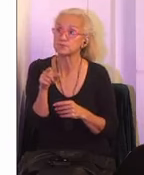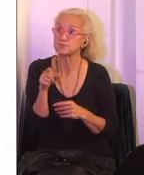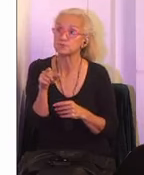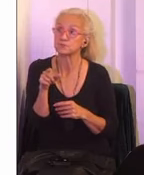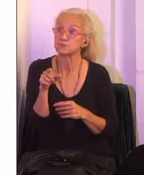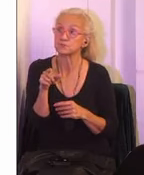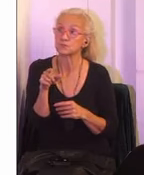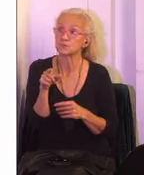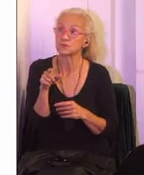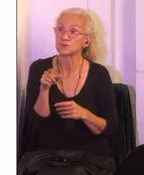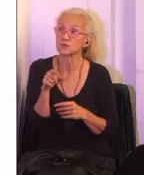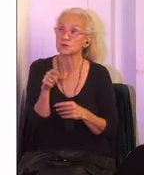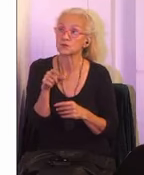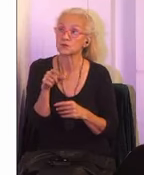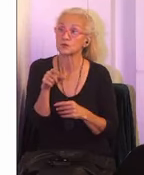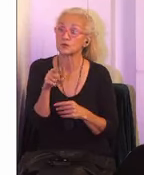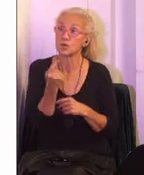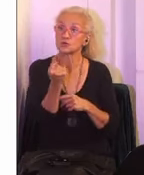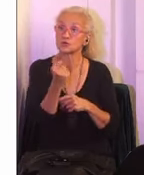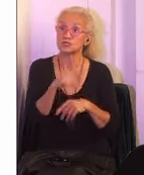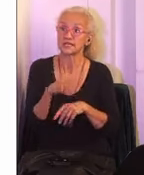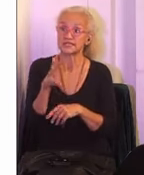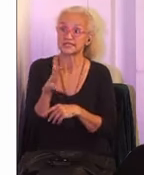at 6:30.